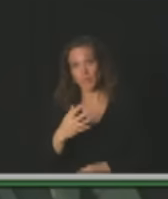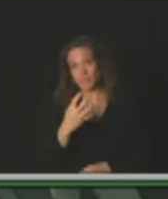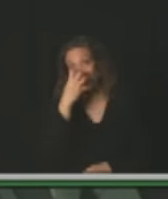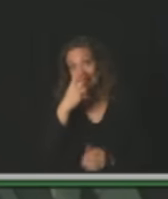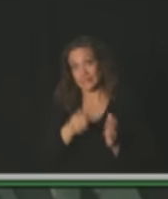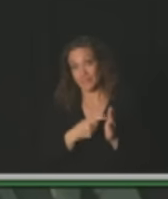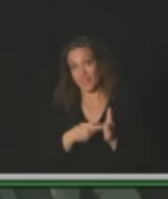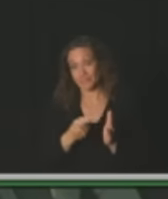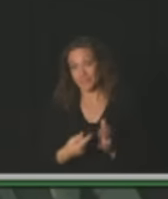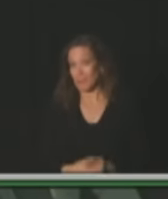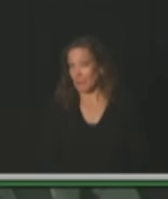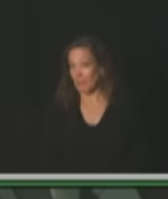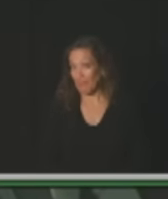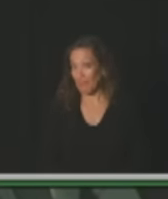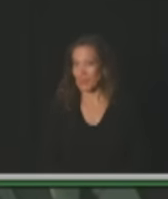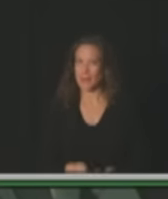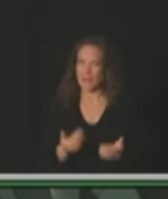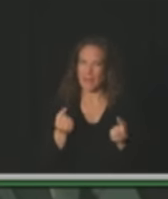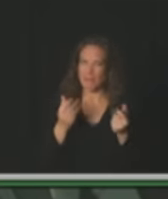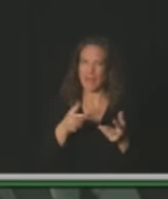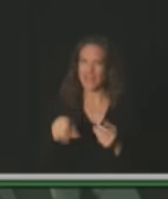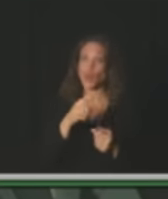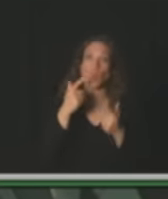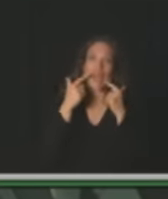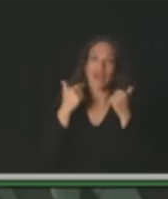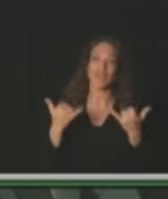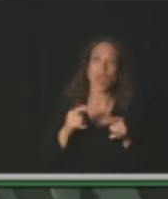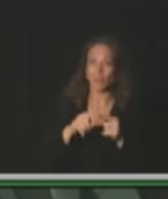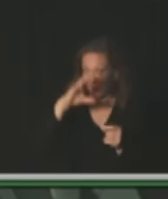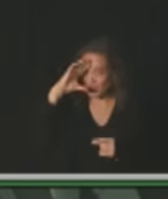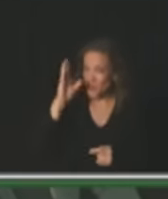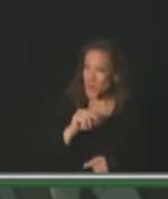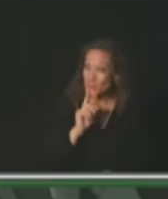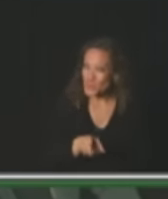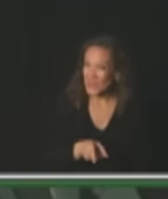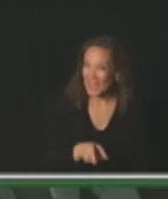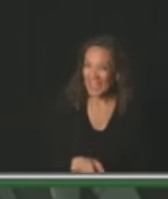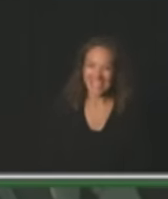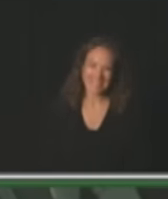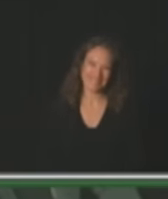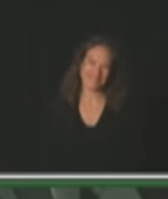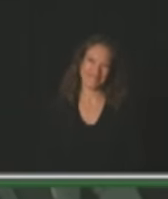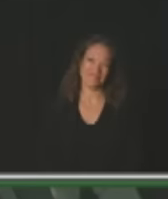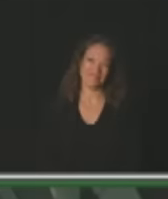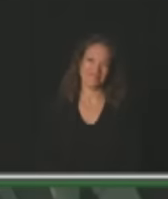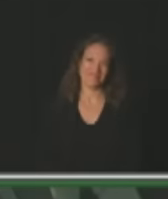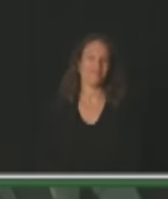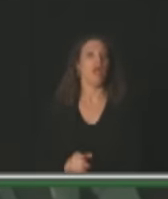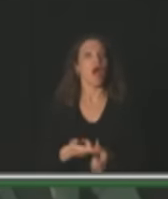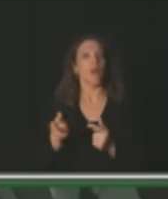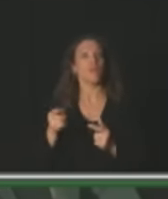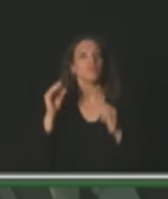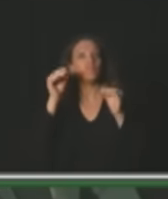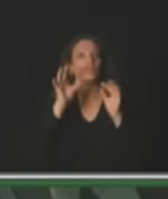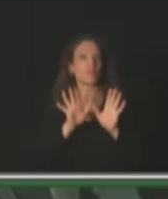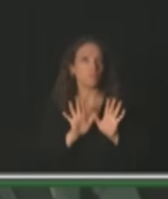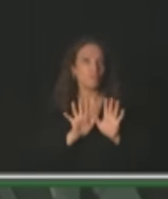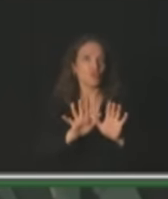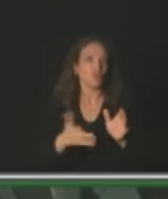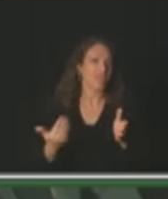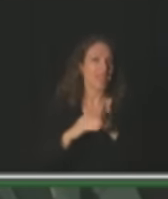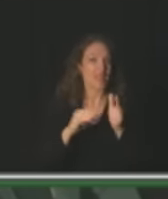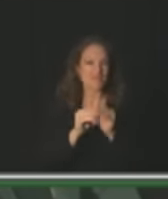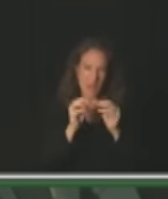them. Many times you laugh about it, but you know it's true. And then they pushed you again, a little